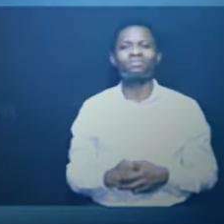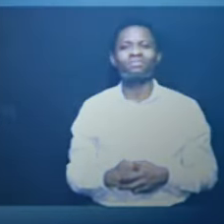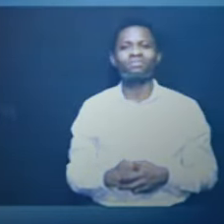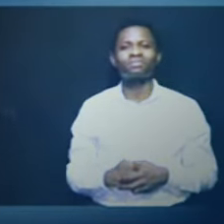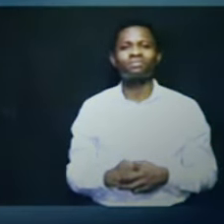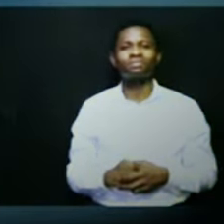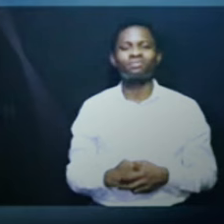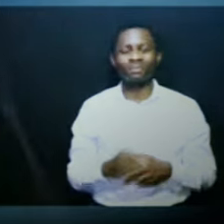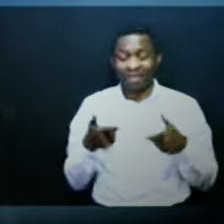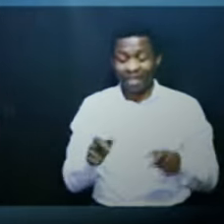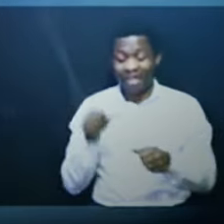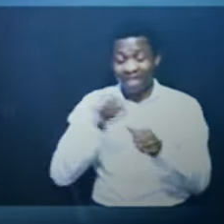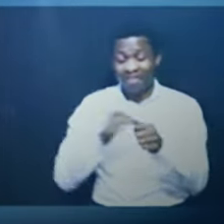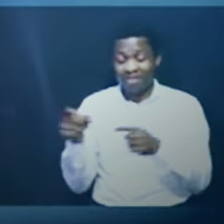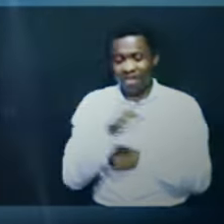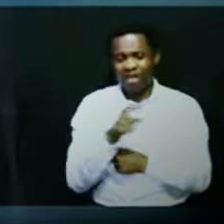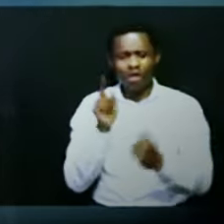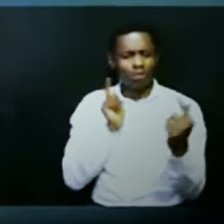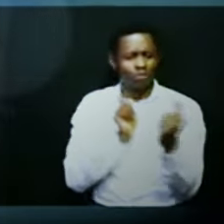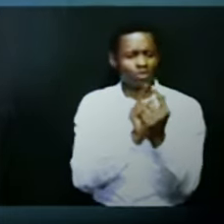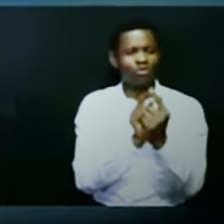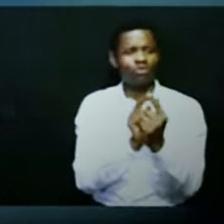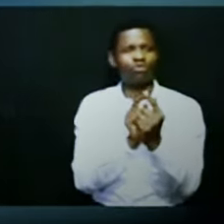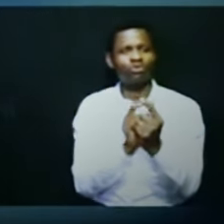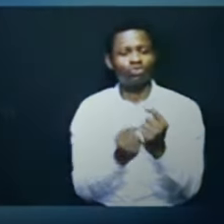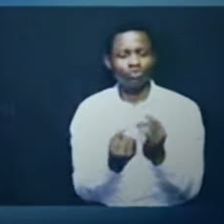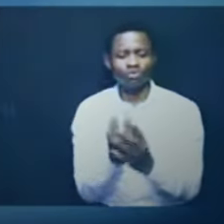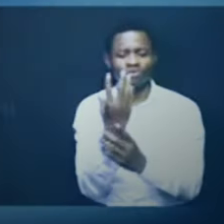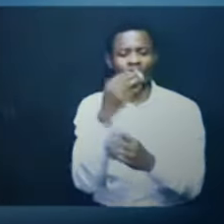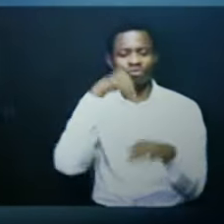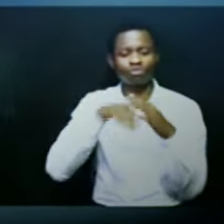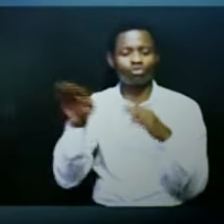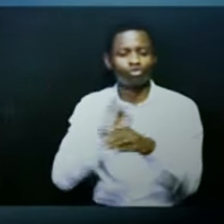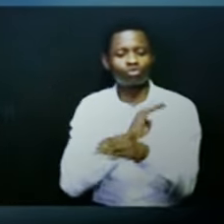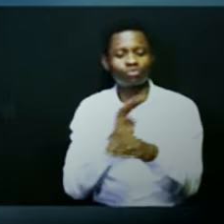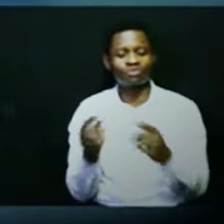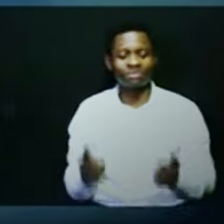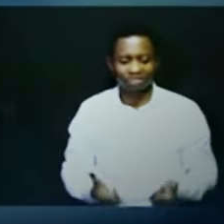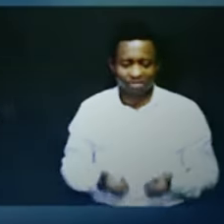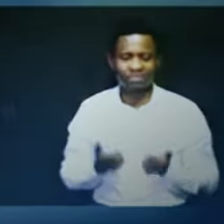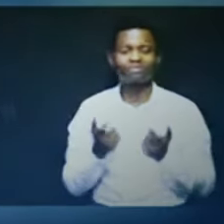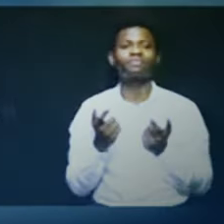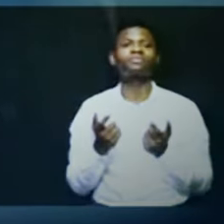Let every day come and meet you growing up in your business life.